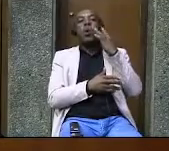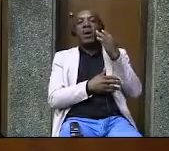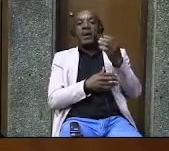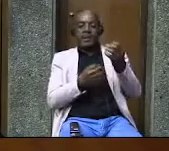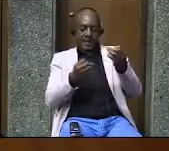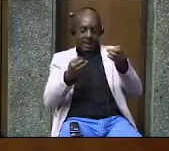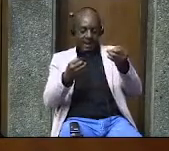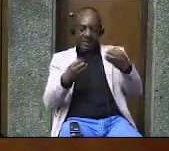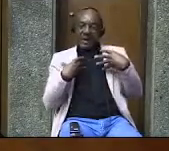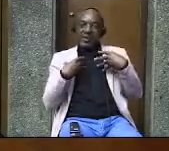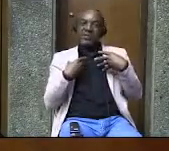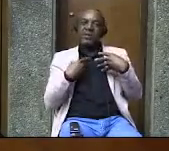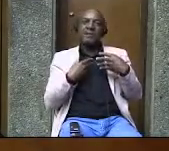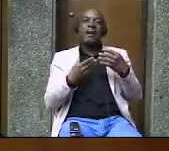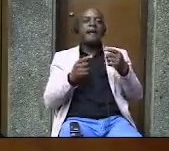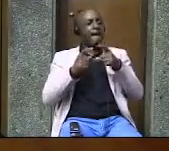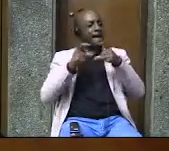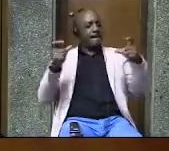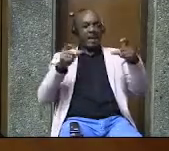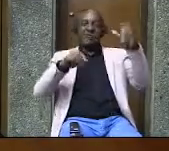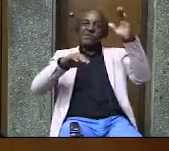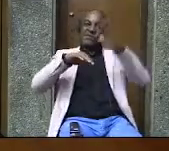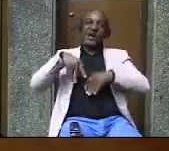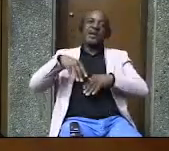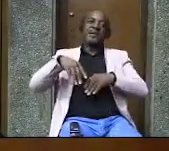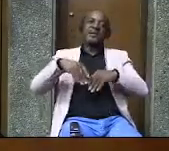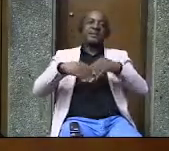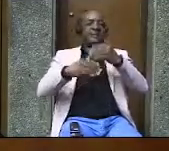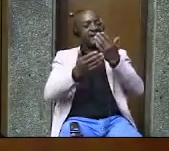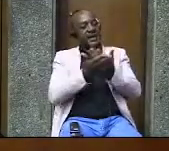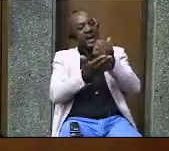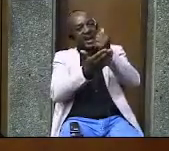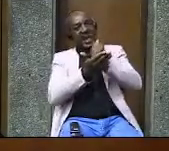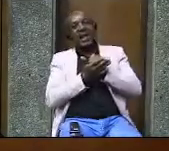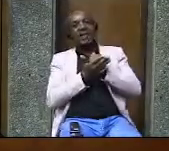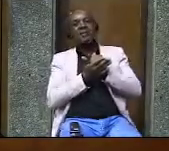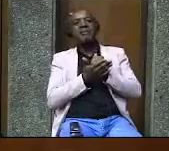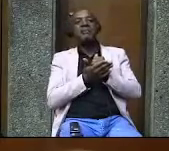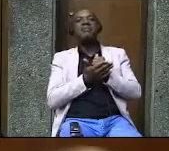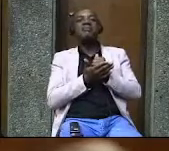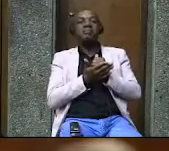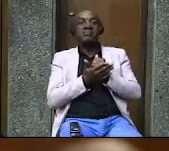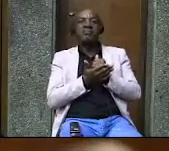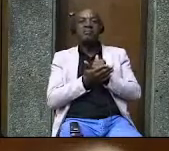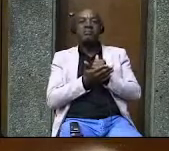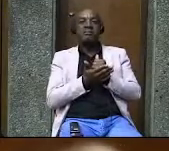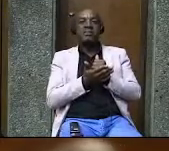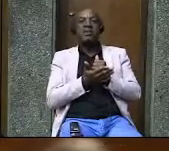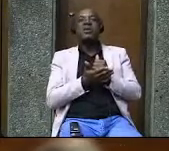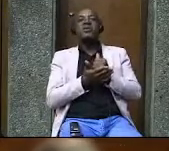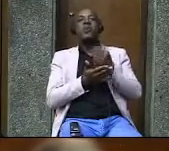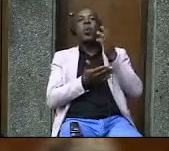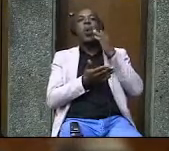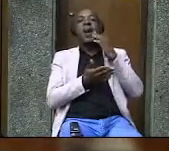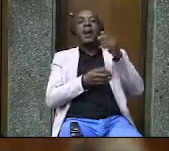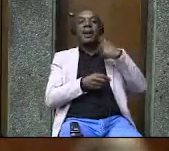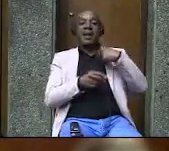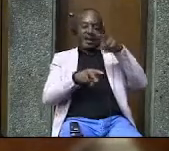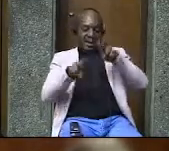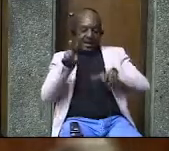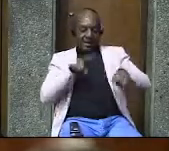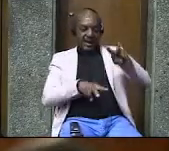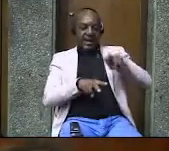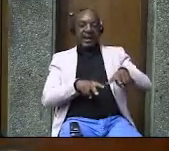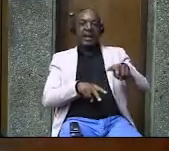fee to pay vis-a-vis someone else. So we're saying let's standardize the penalties. Let's have a schedule to say if you